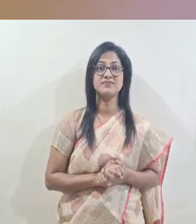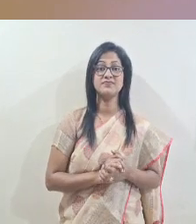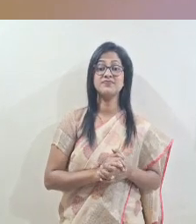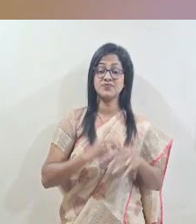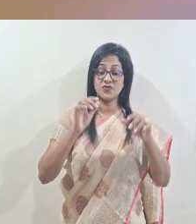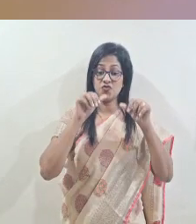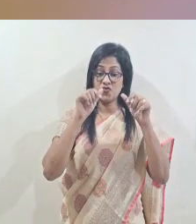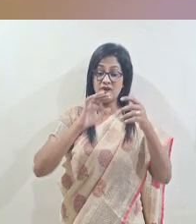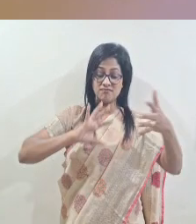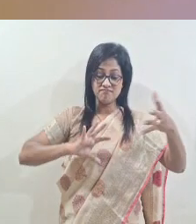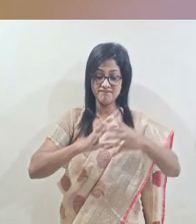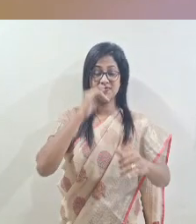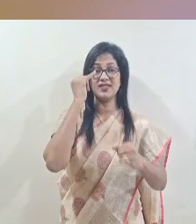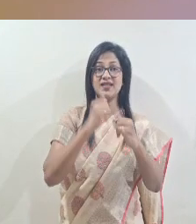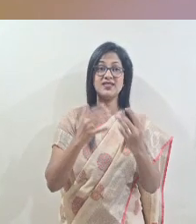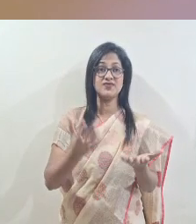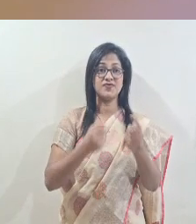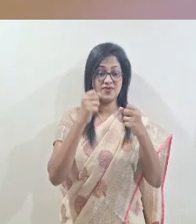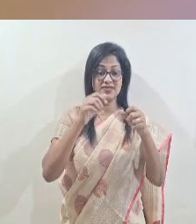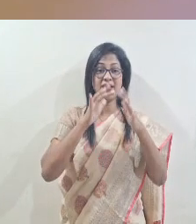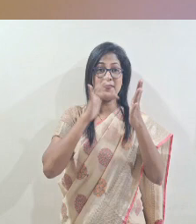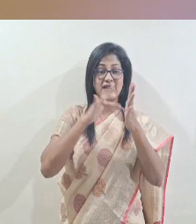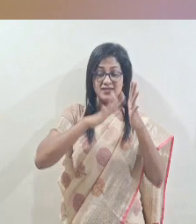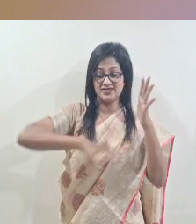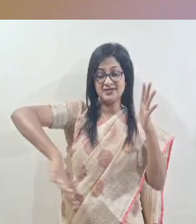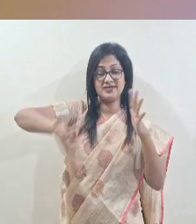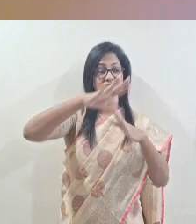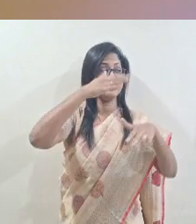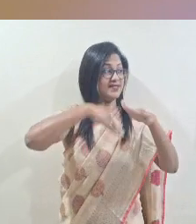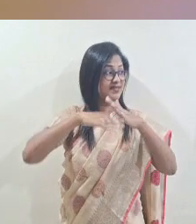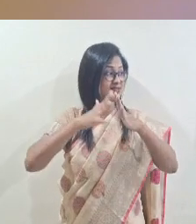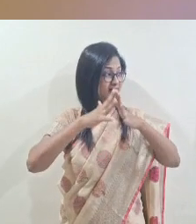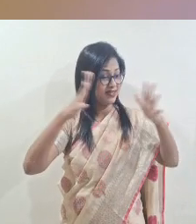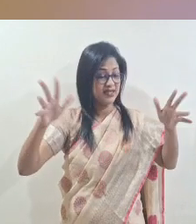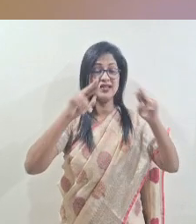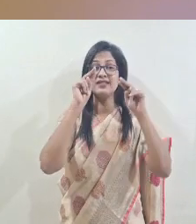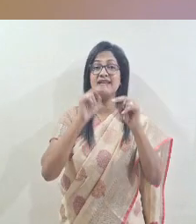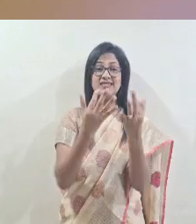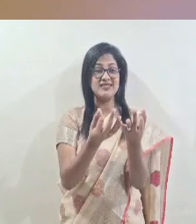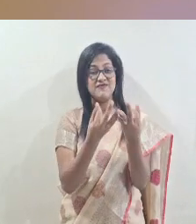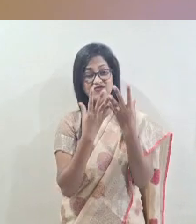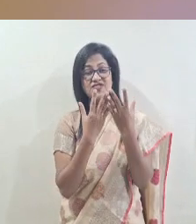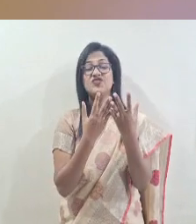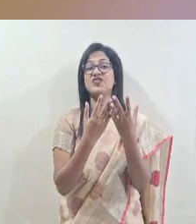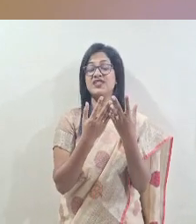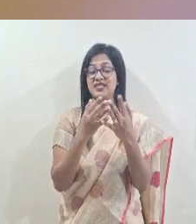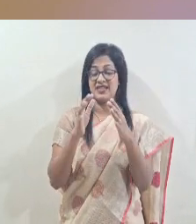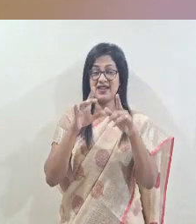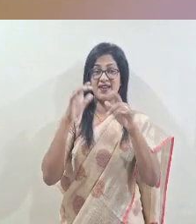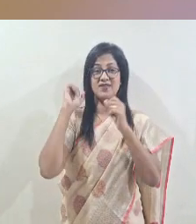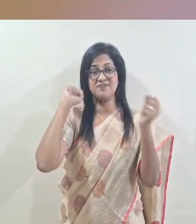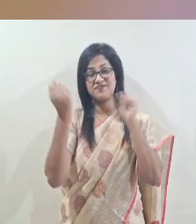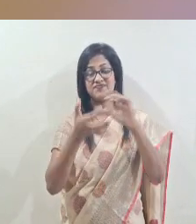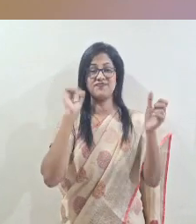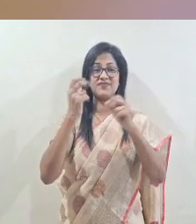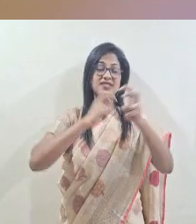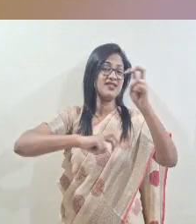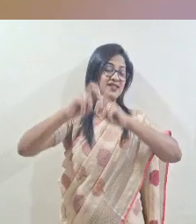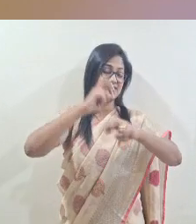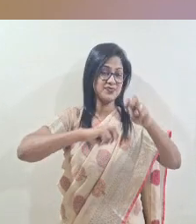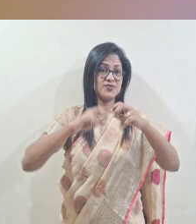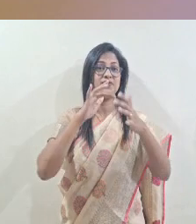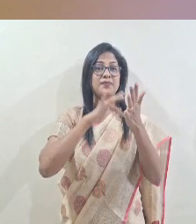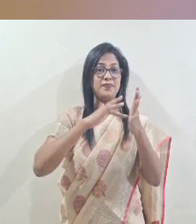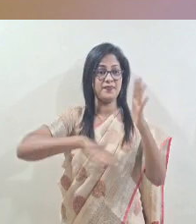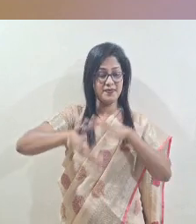huge hinterland of this country needs an efficient freight transport network plan to reduce the impact